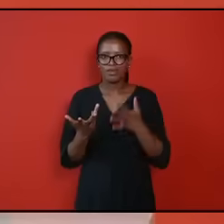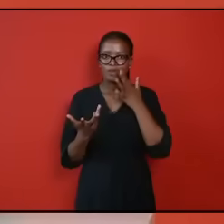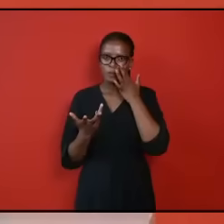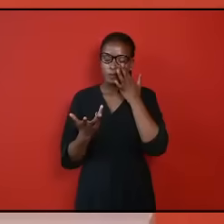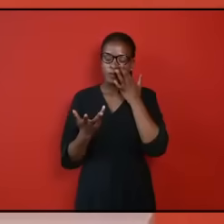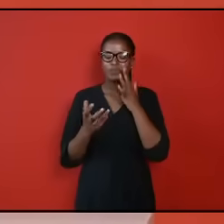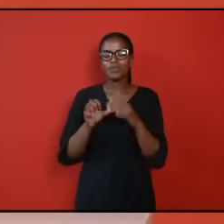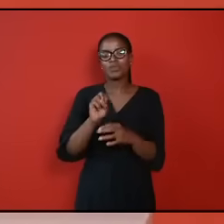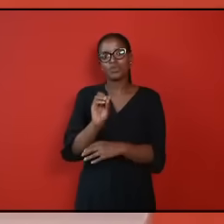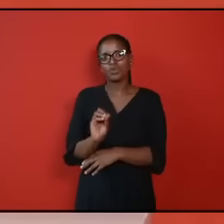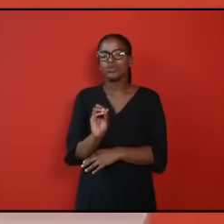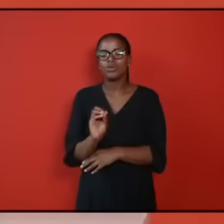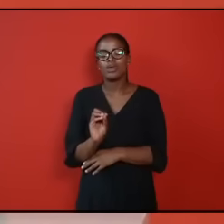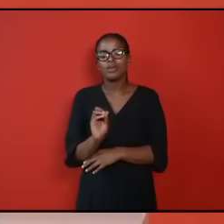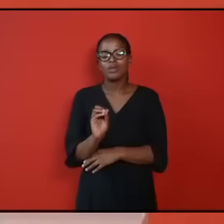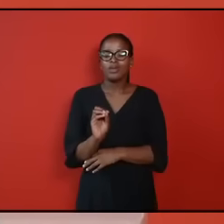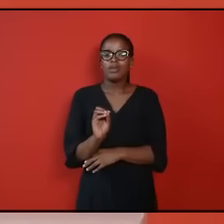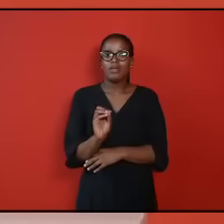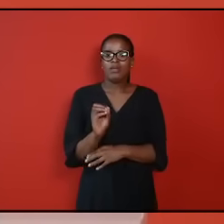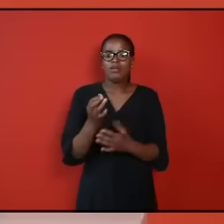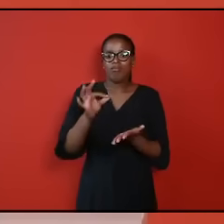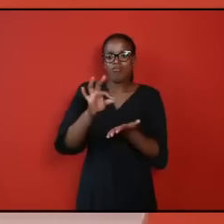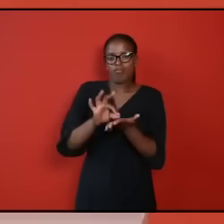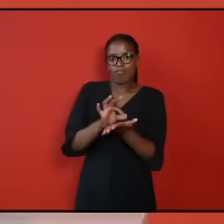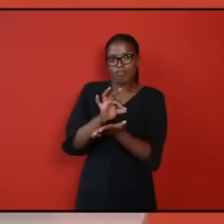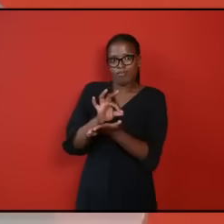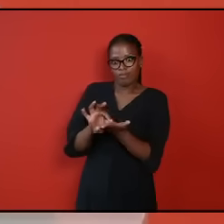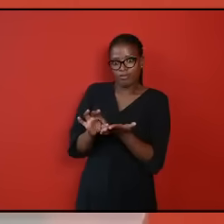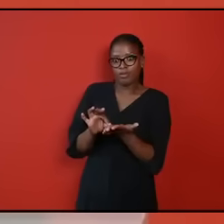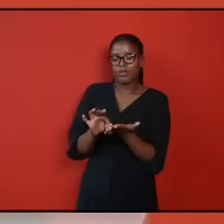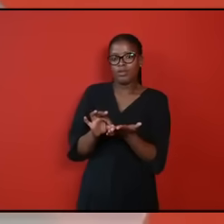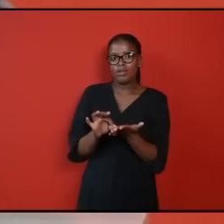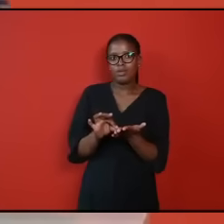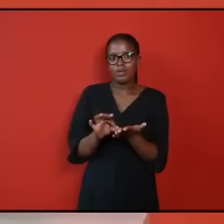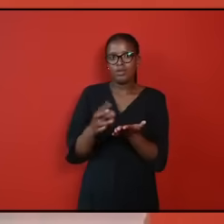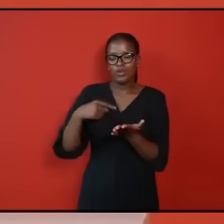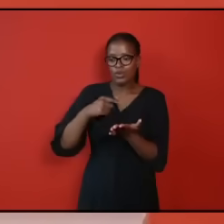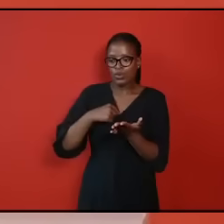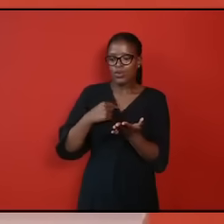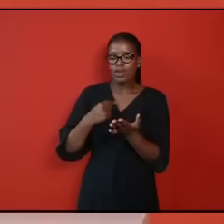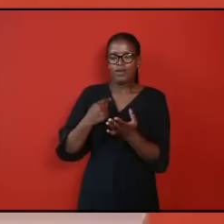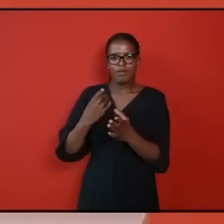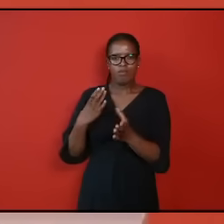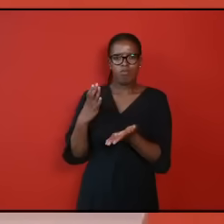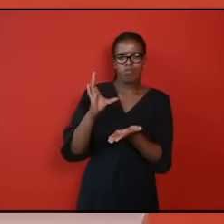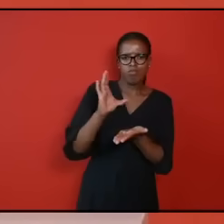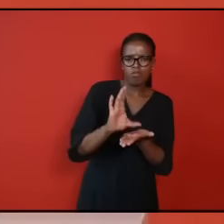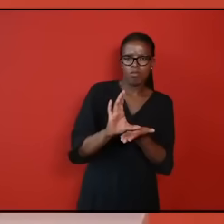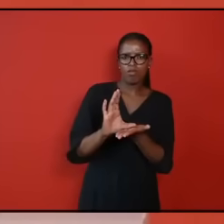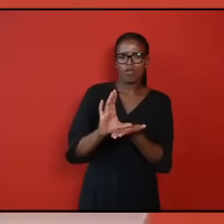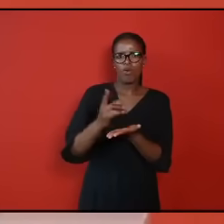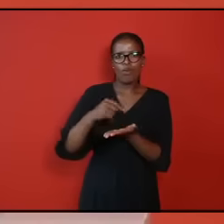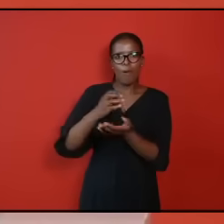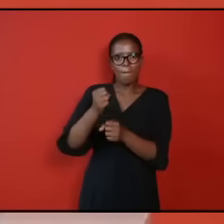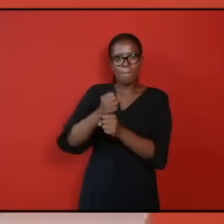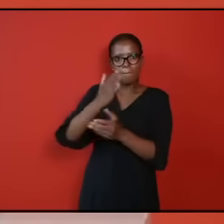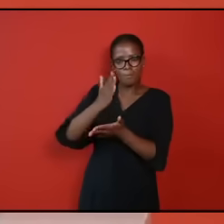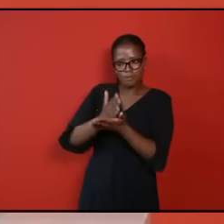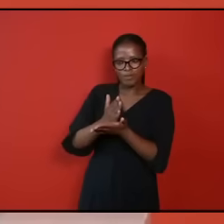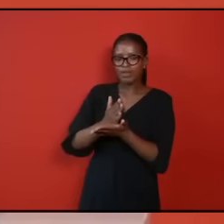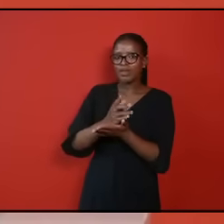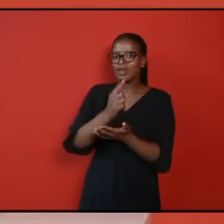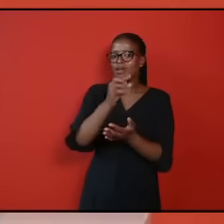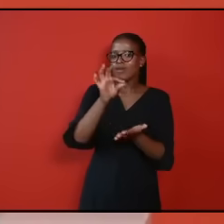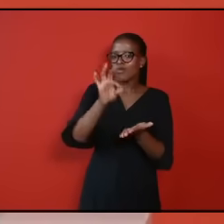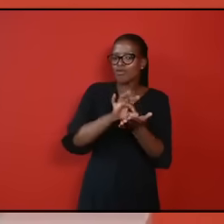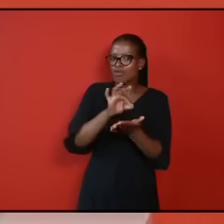So this election, more than anything, we're investing in ensuring that every vote